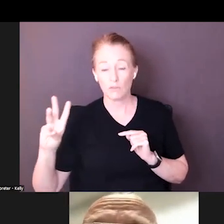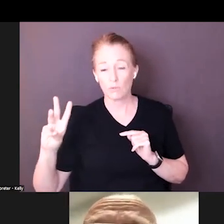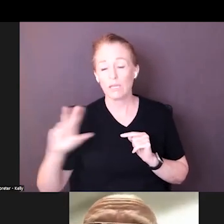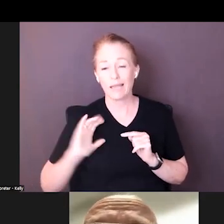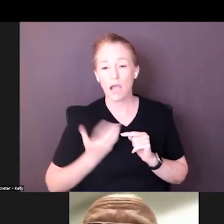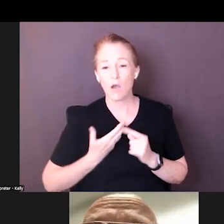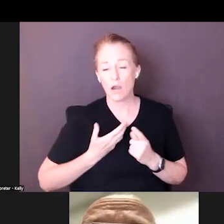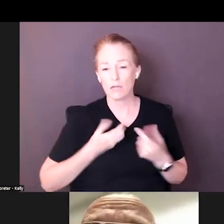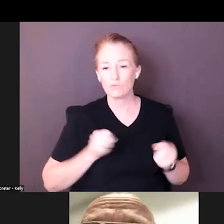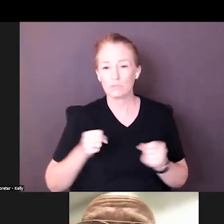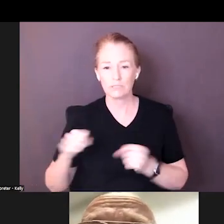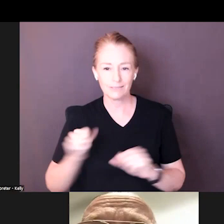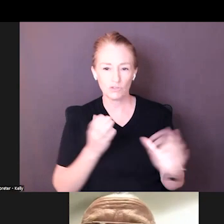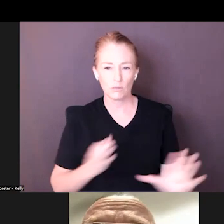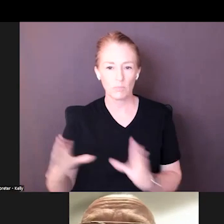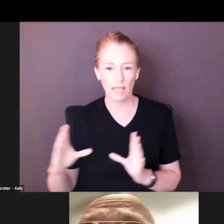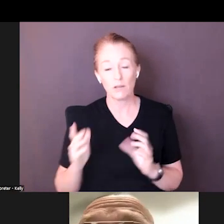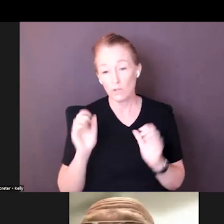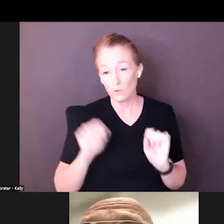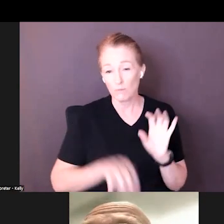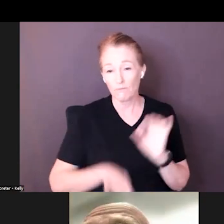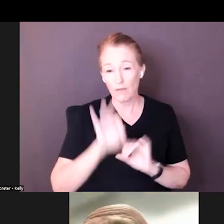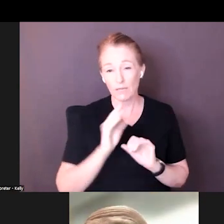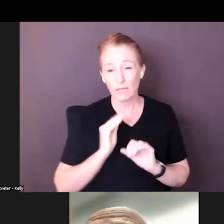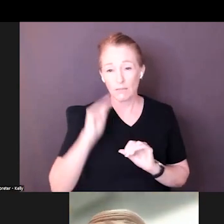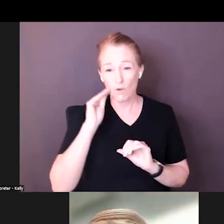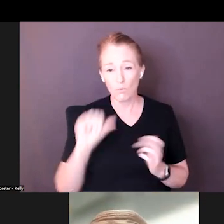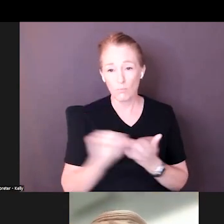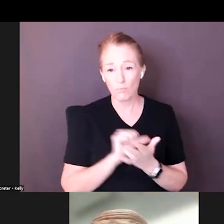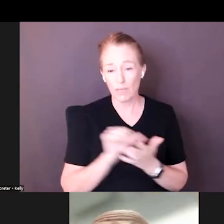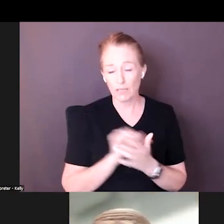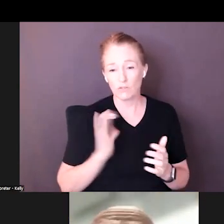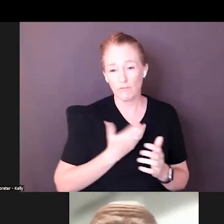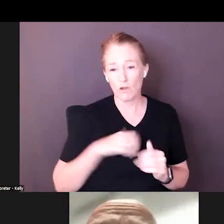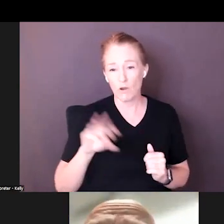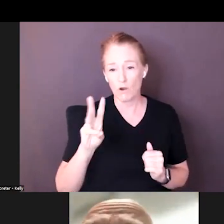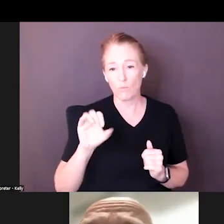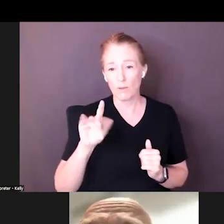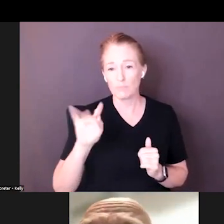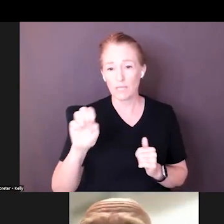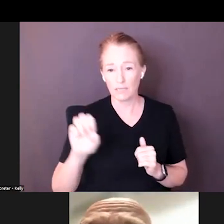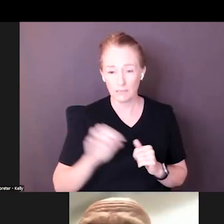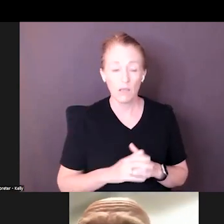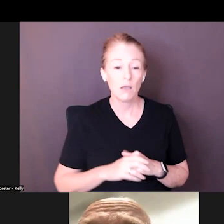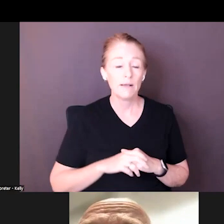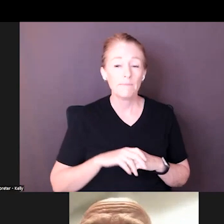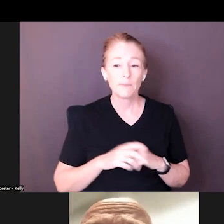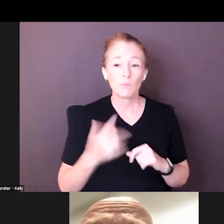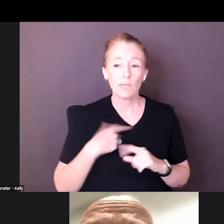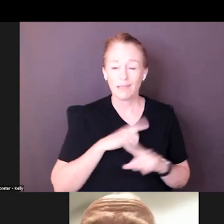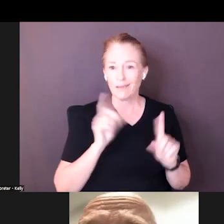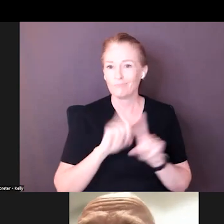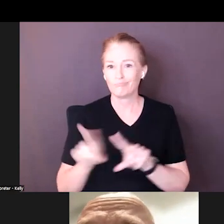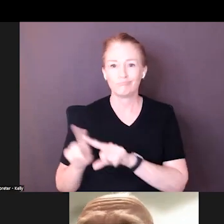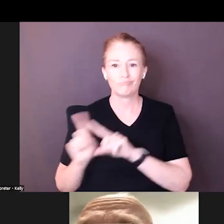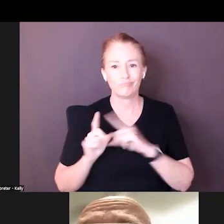it at the homepage of the SAMHSA website. And it has a number of important things I would